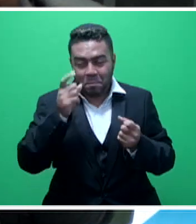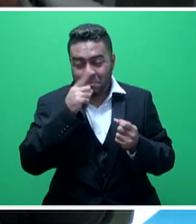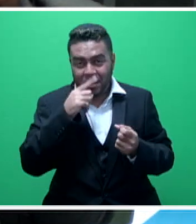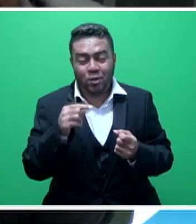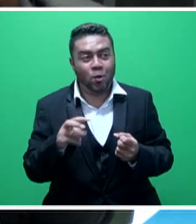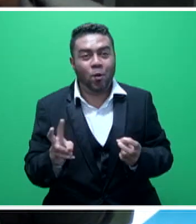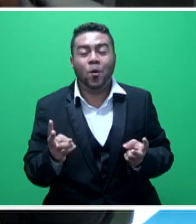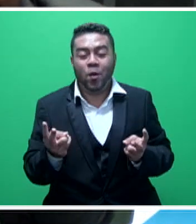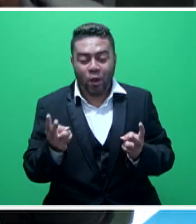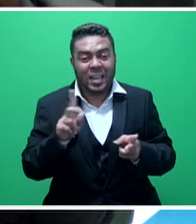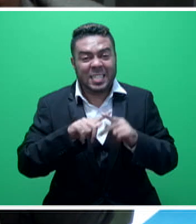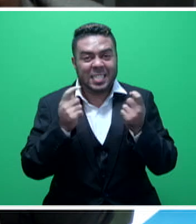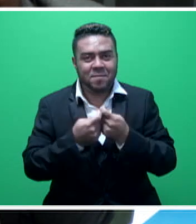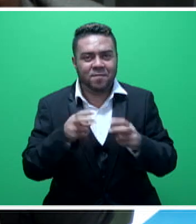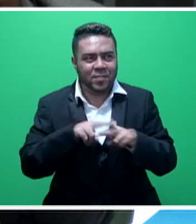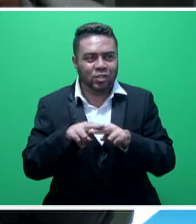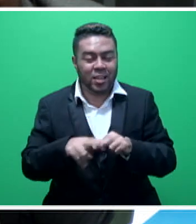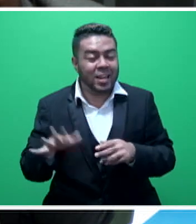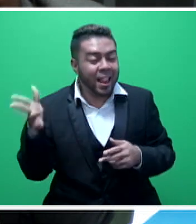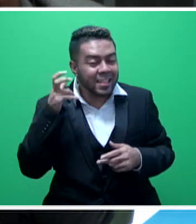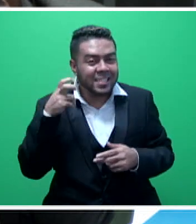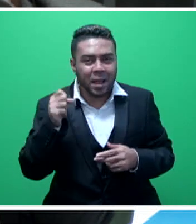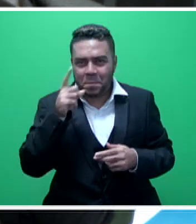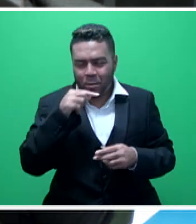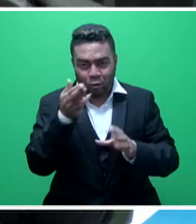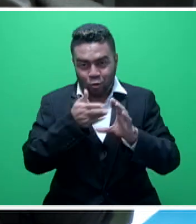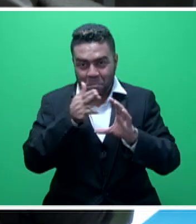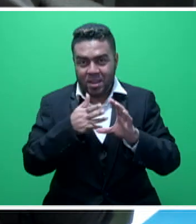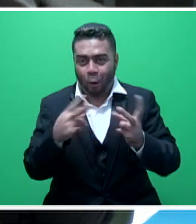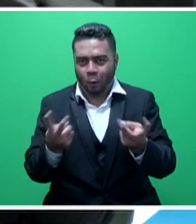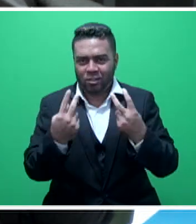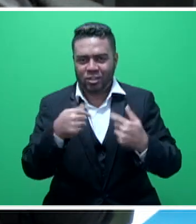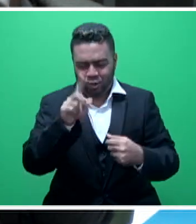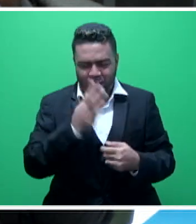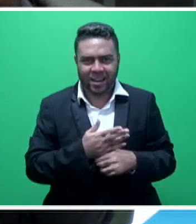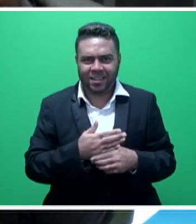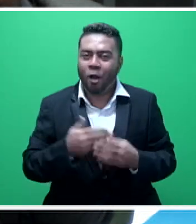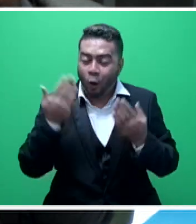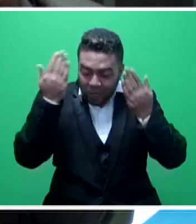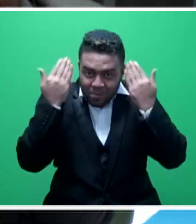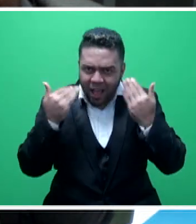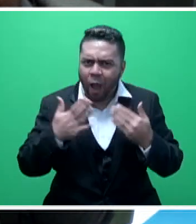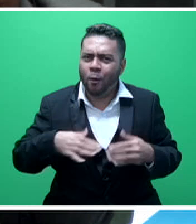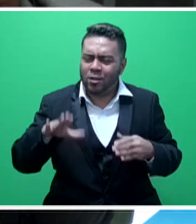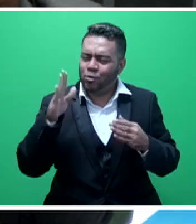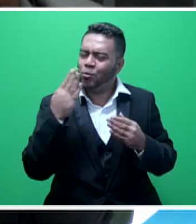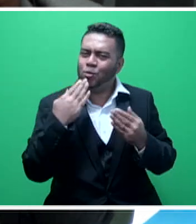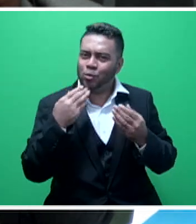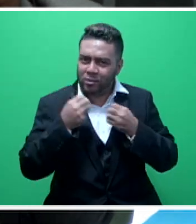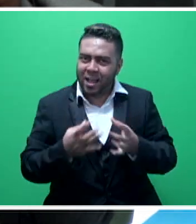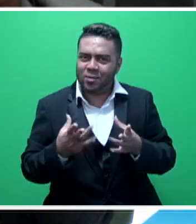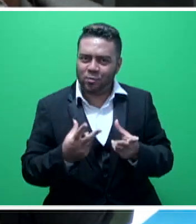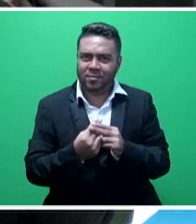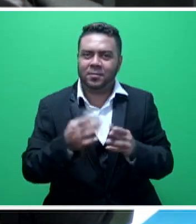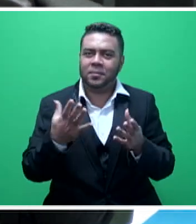Fiji on Twitter that are hearing in tonight. Honourable Speaker, I want to begin by just beginning to rebut some of the statements that were said